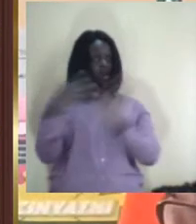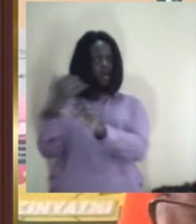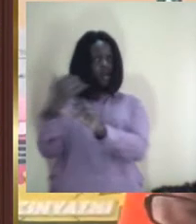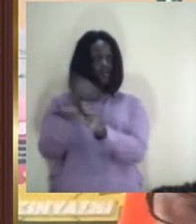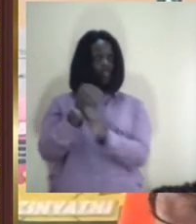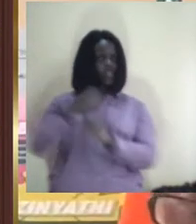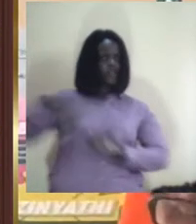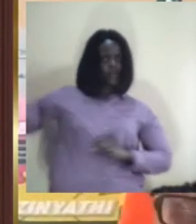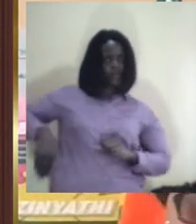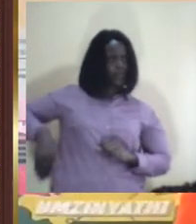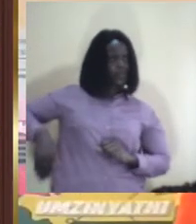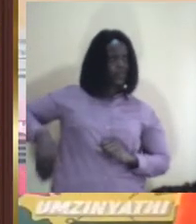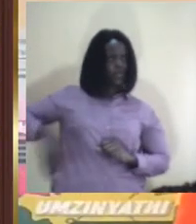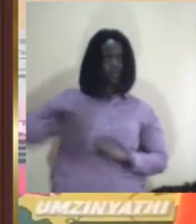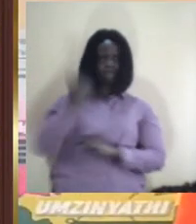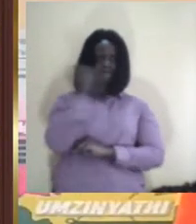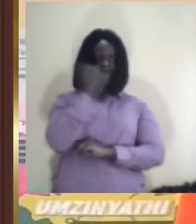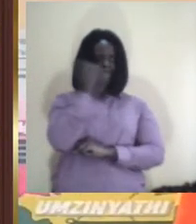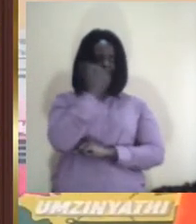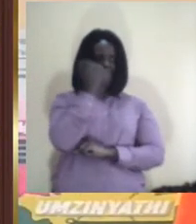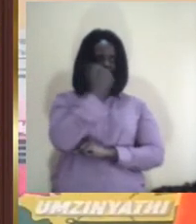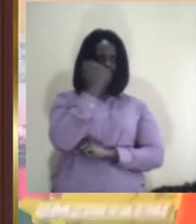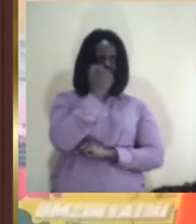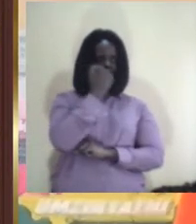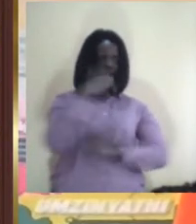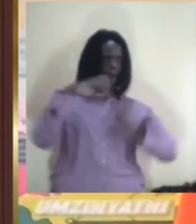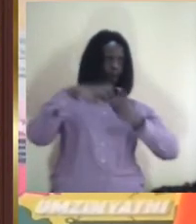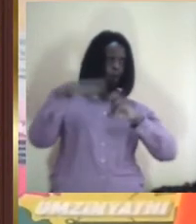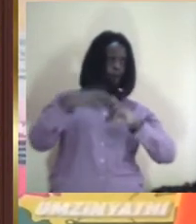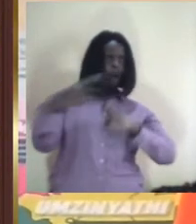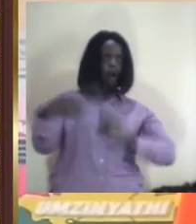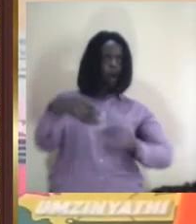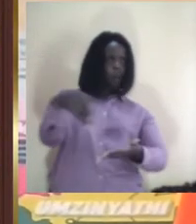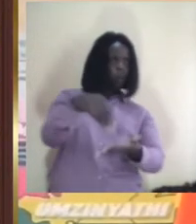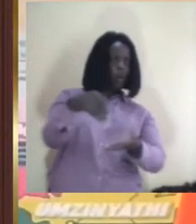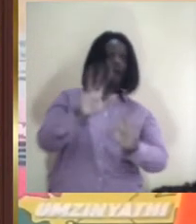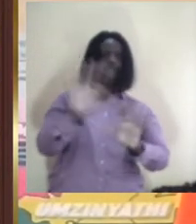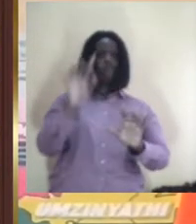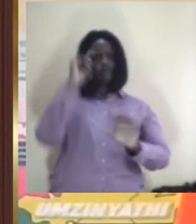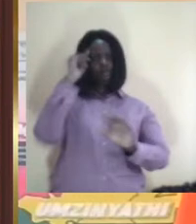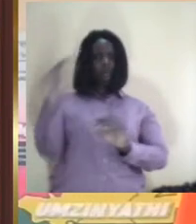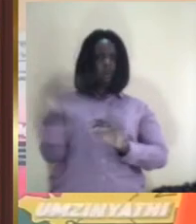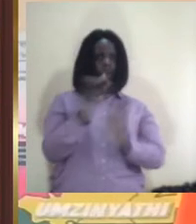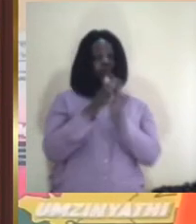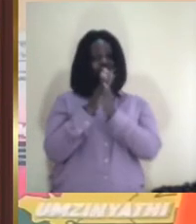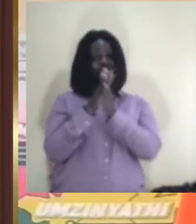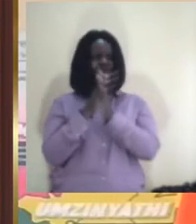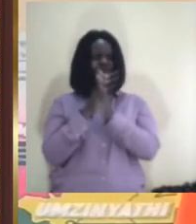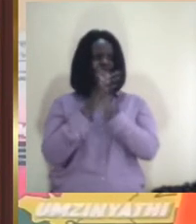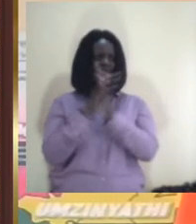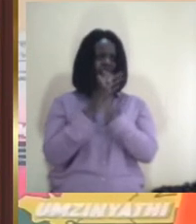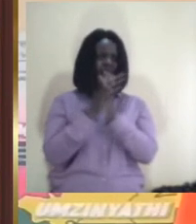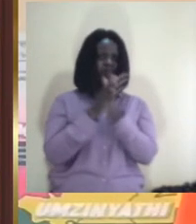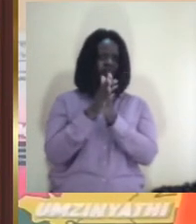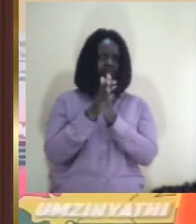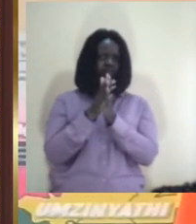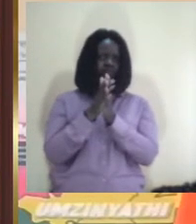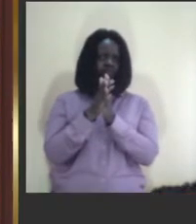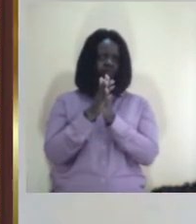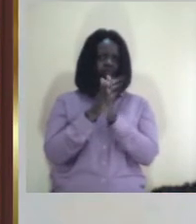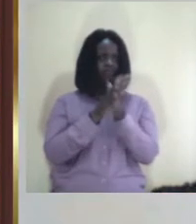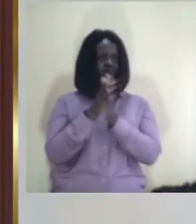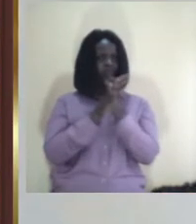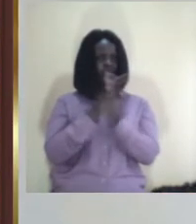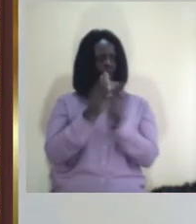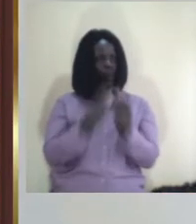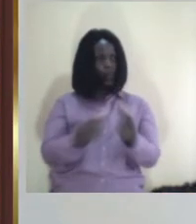any apology or a problem that could be encountered. So I'm looking forward to a smooth